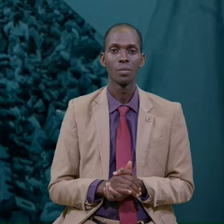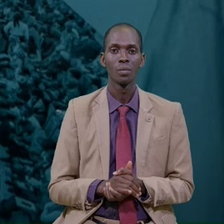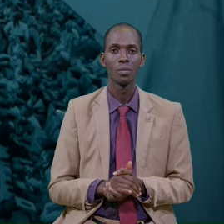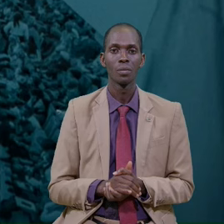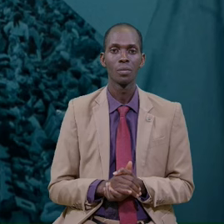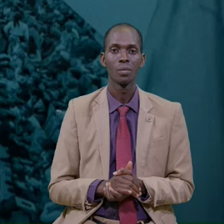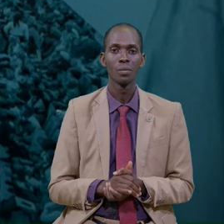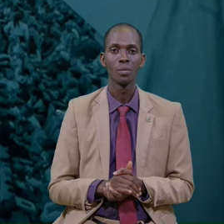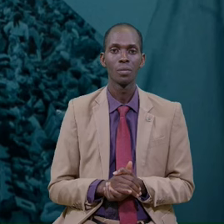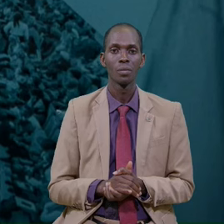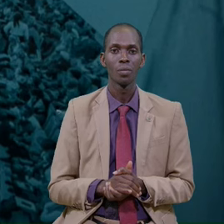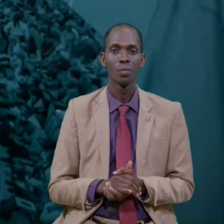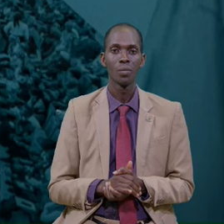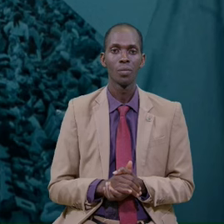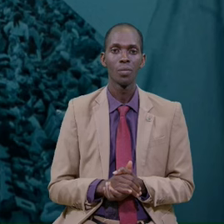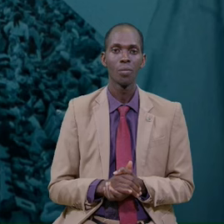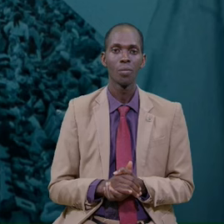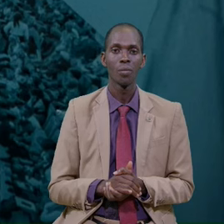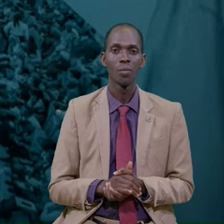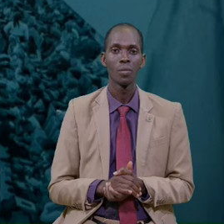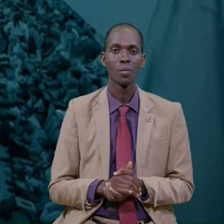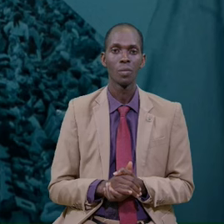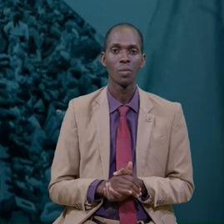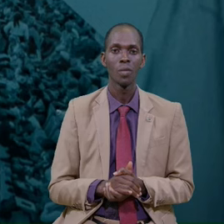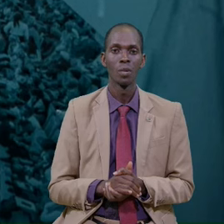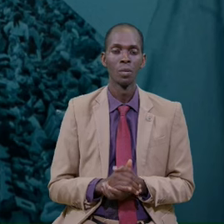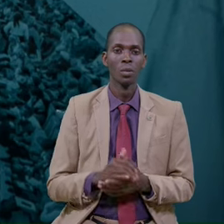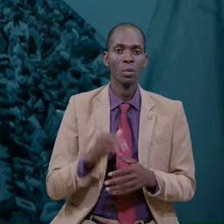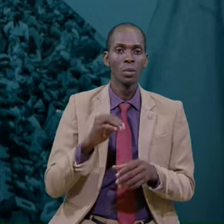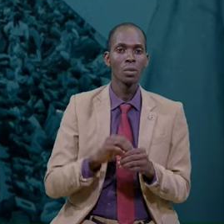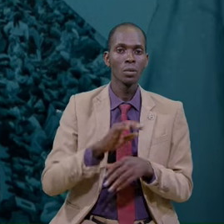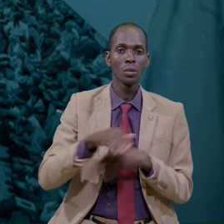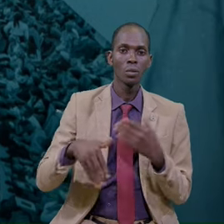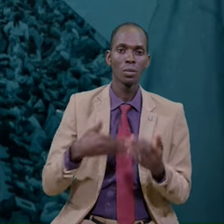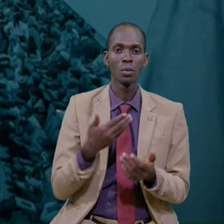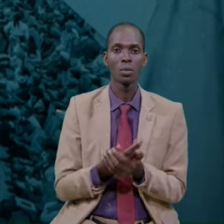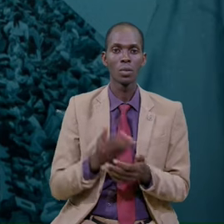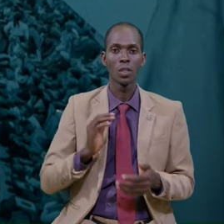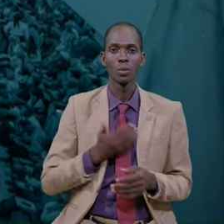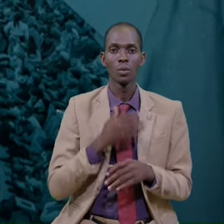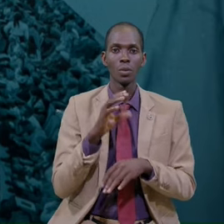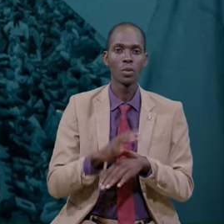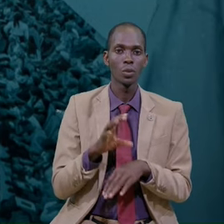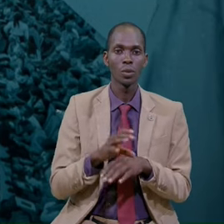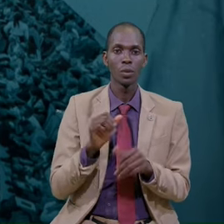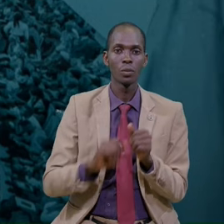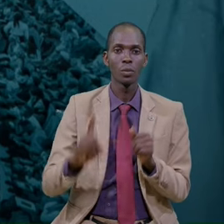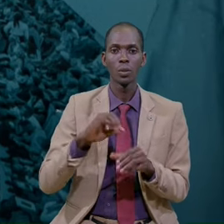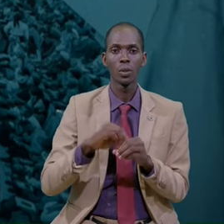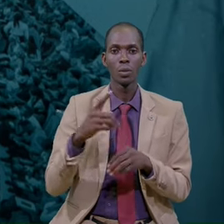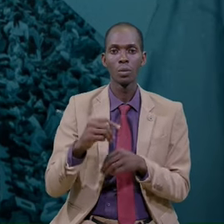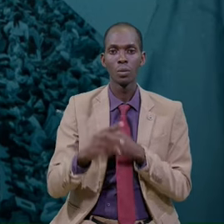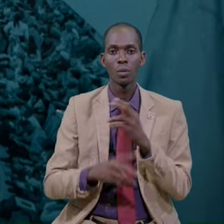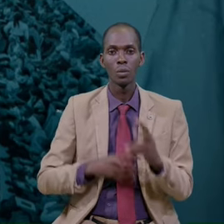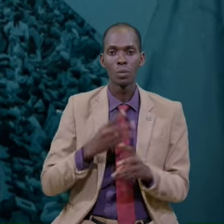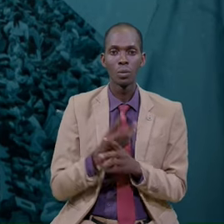so all the Bible de Life Bible churches globally as well as the